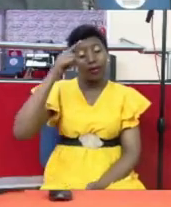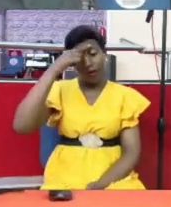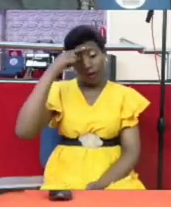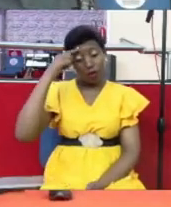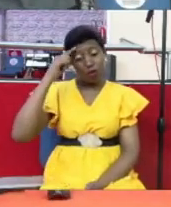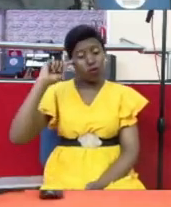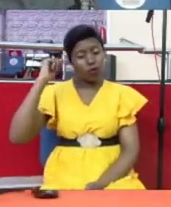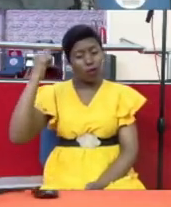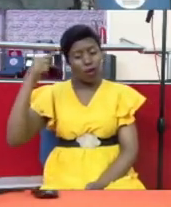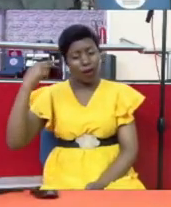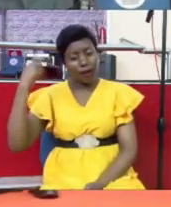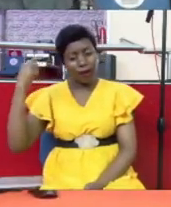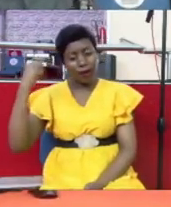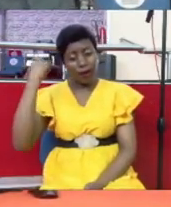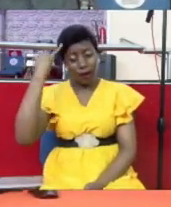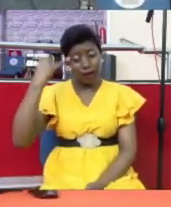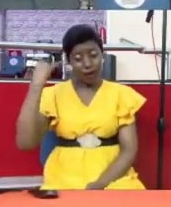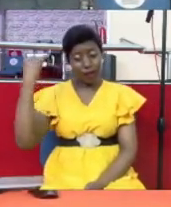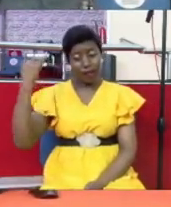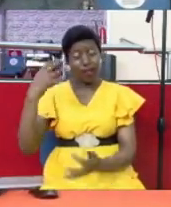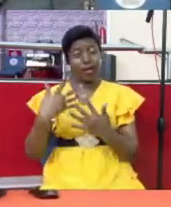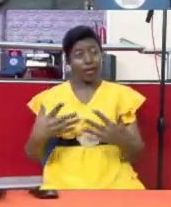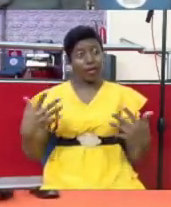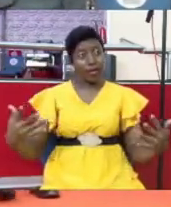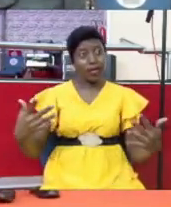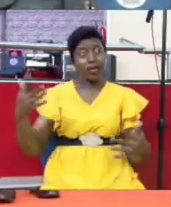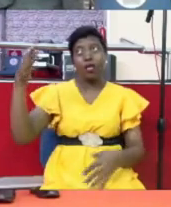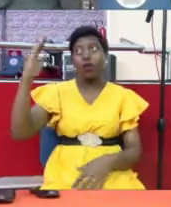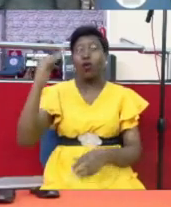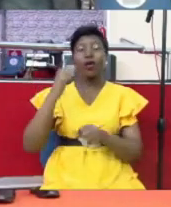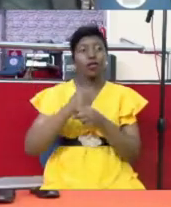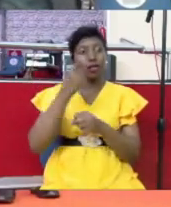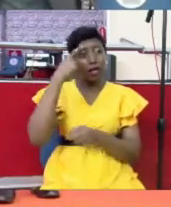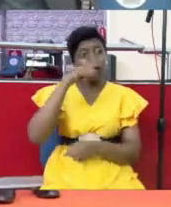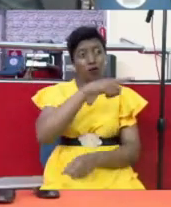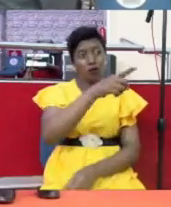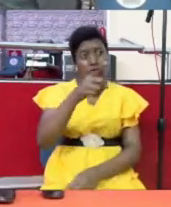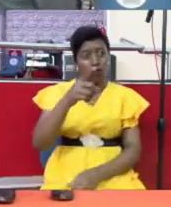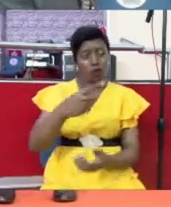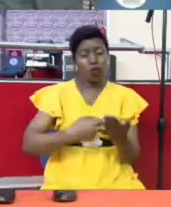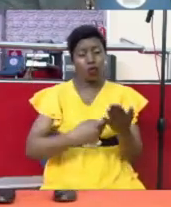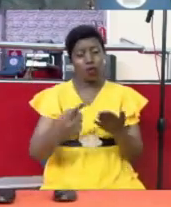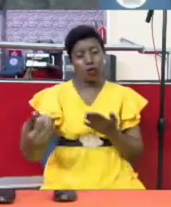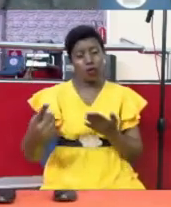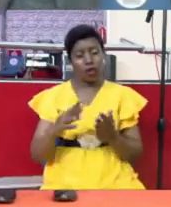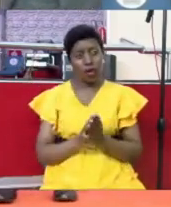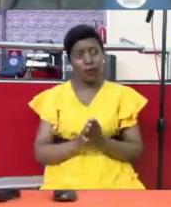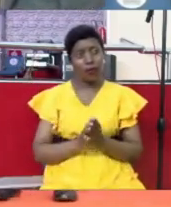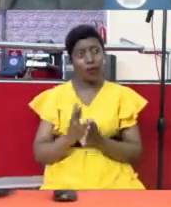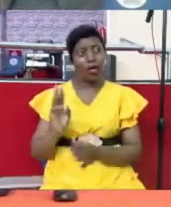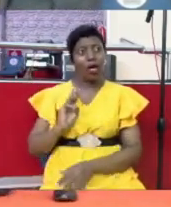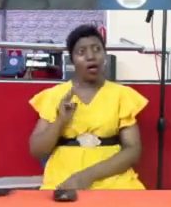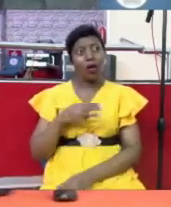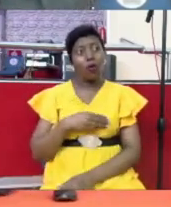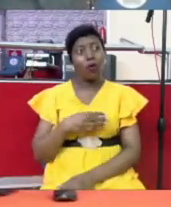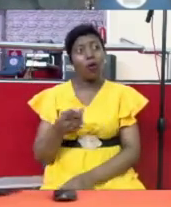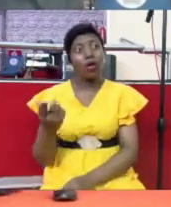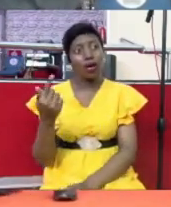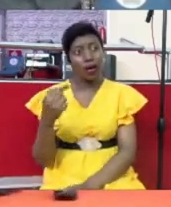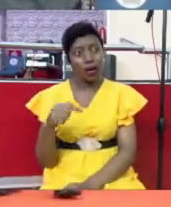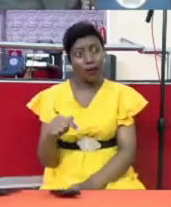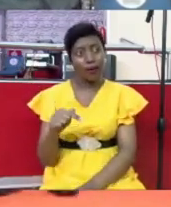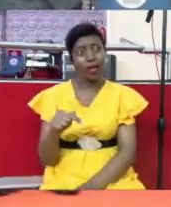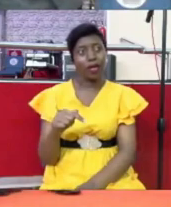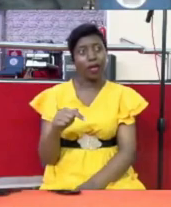that the Lord has done for us during the week. Ni kwa sababu unawazia mambo aliyotufanyia wikini. We are coming, entering his gates with